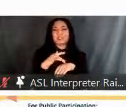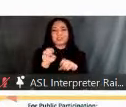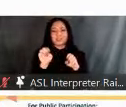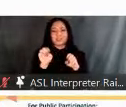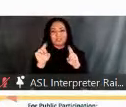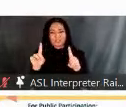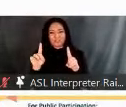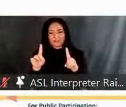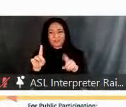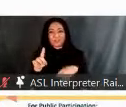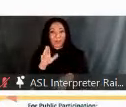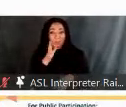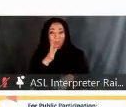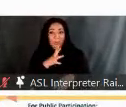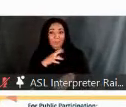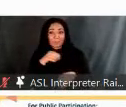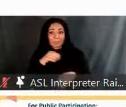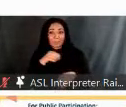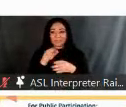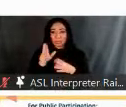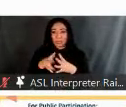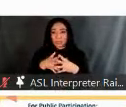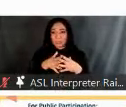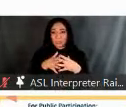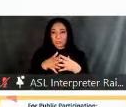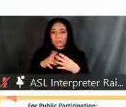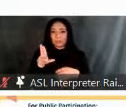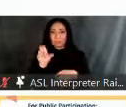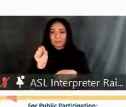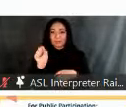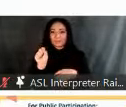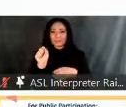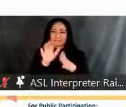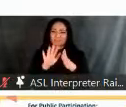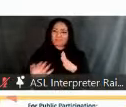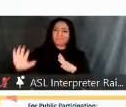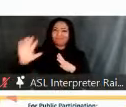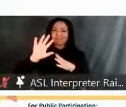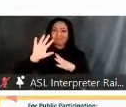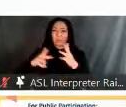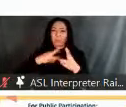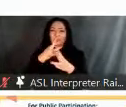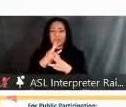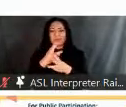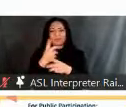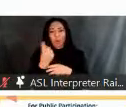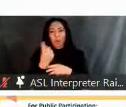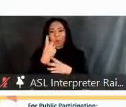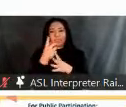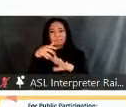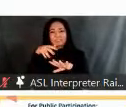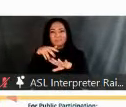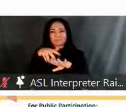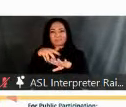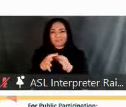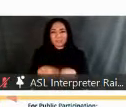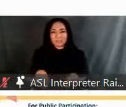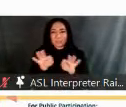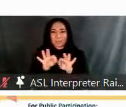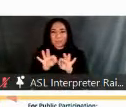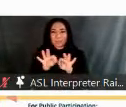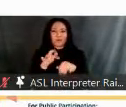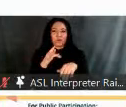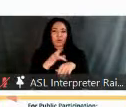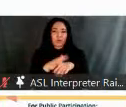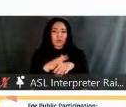Women in the United States and globally have always been integral to the education of our youngest learners, whether in